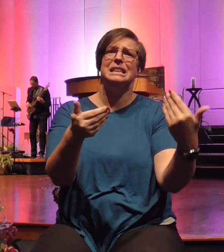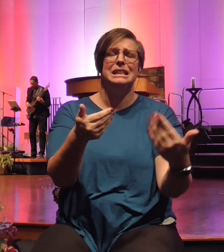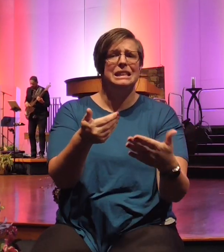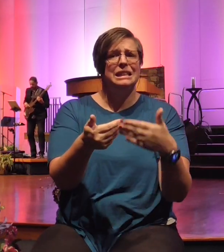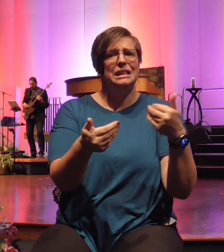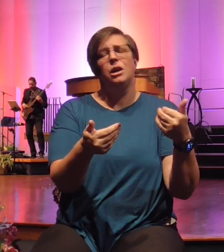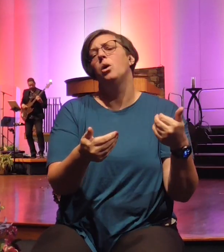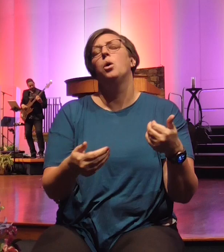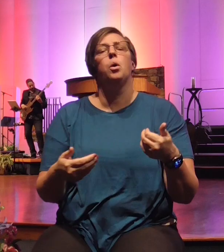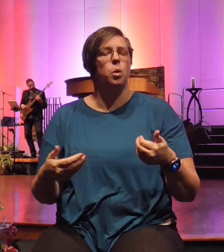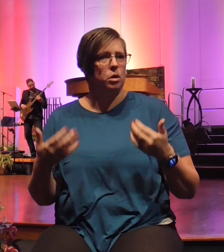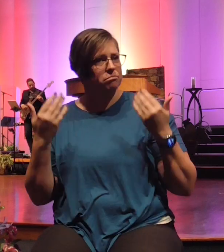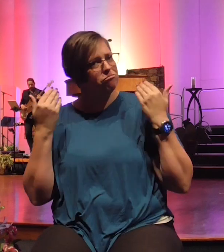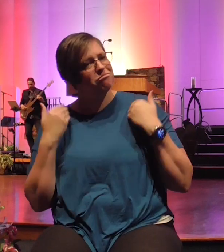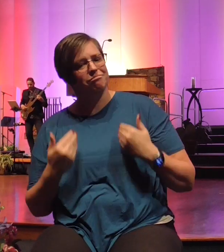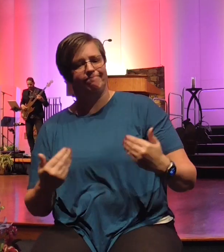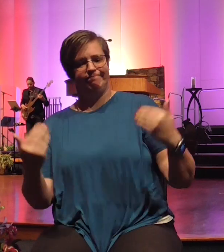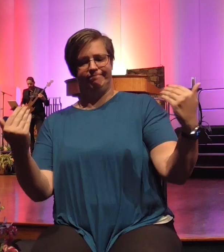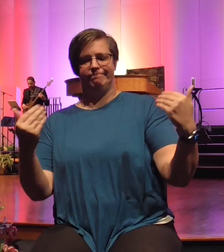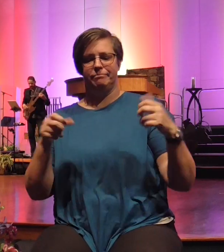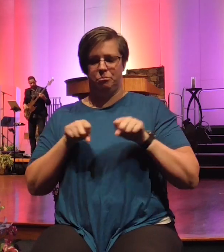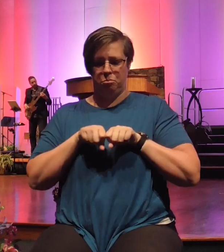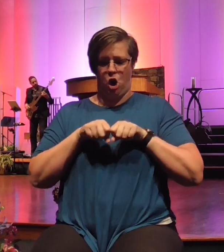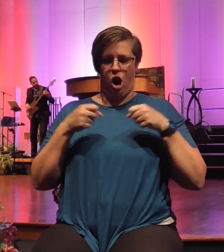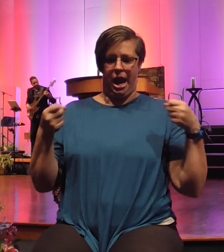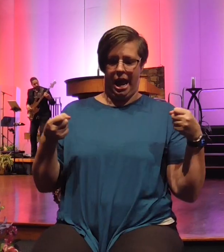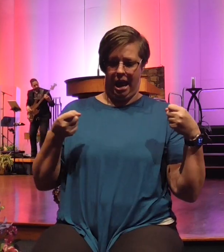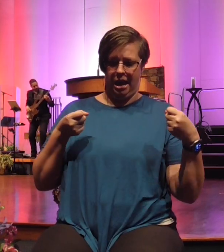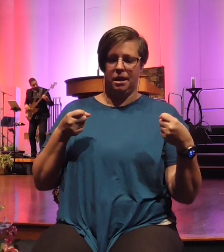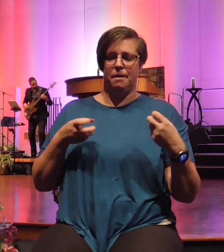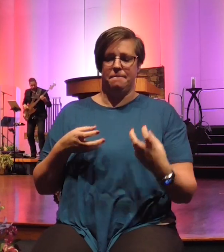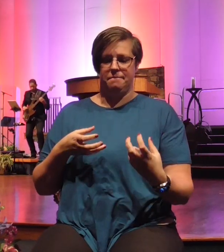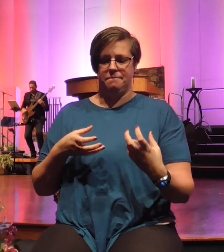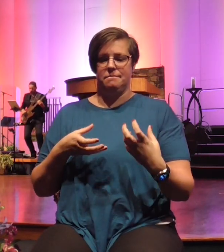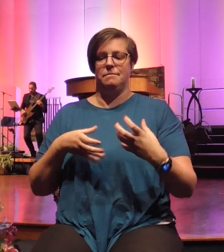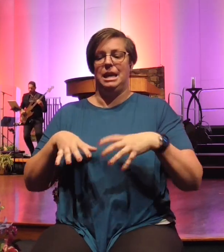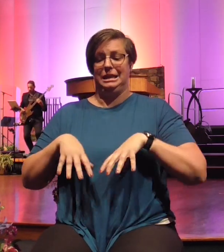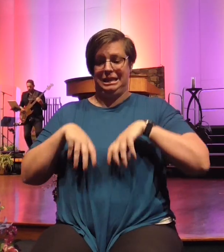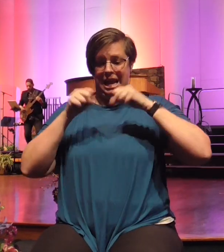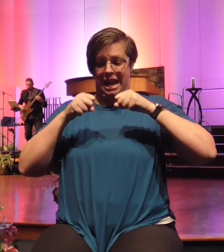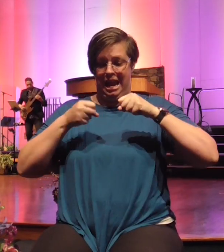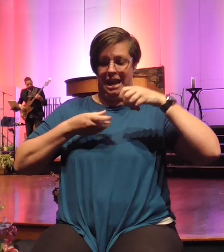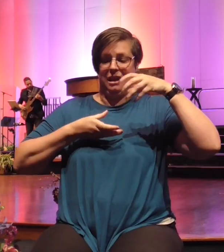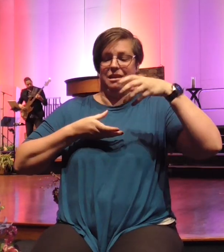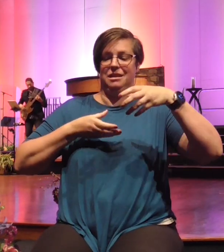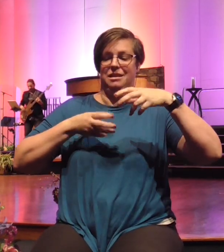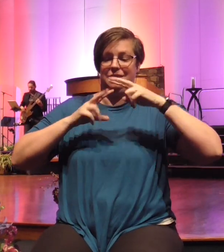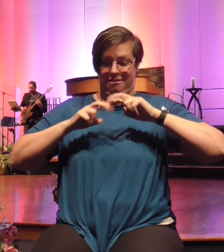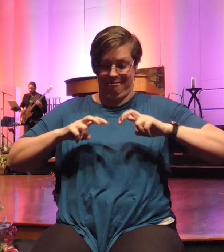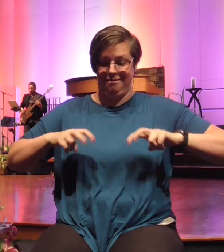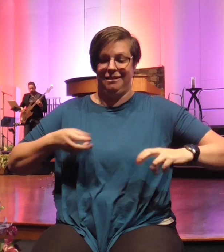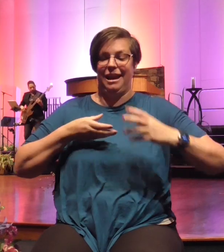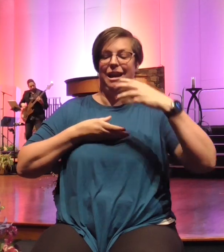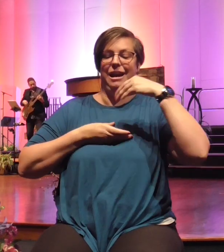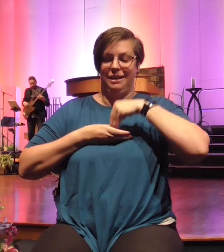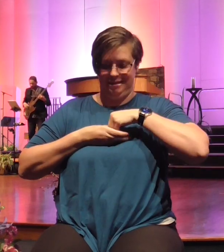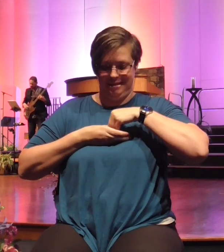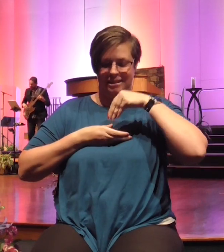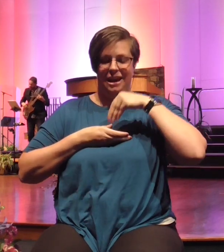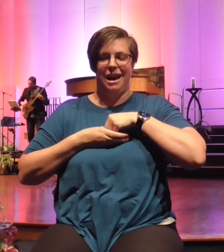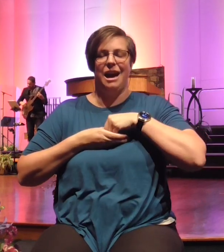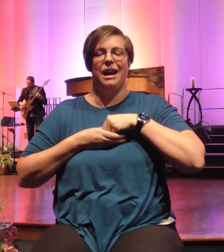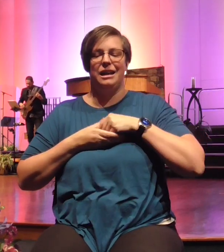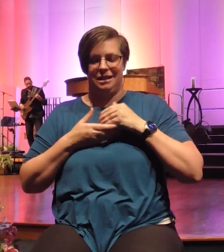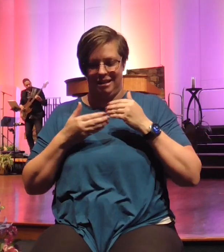races. Oh, break me, take me, climb inside. Bring me to